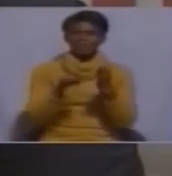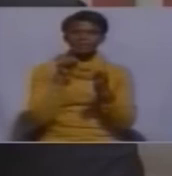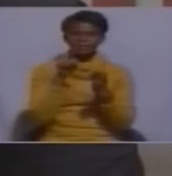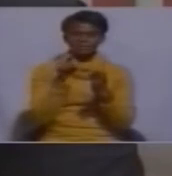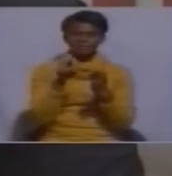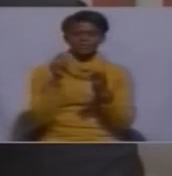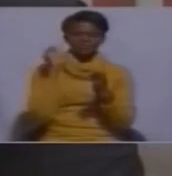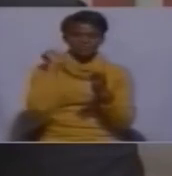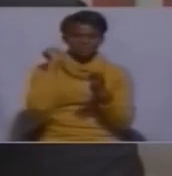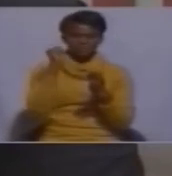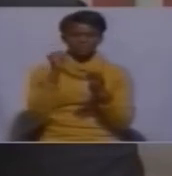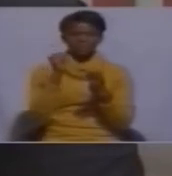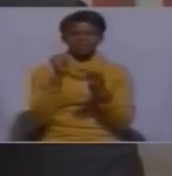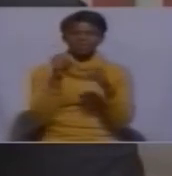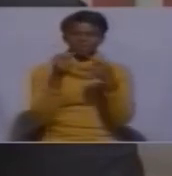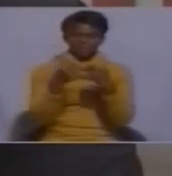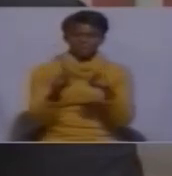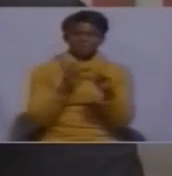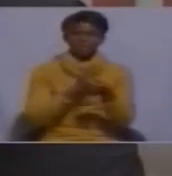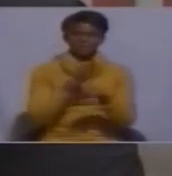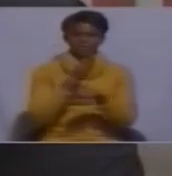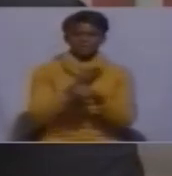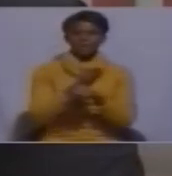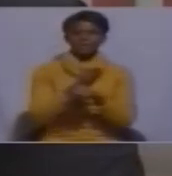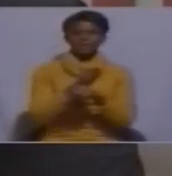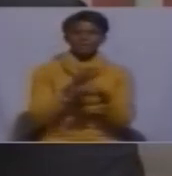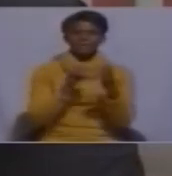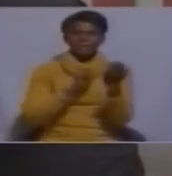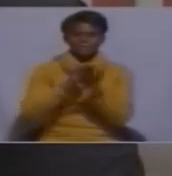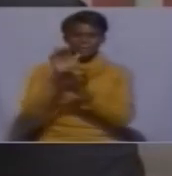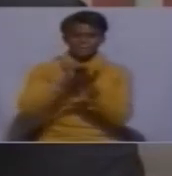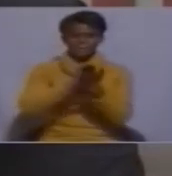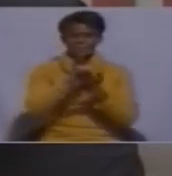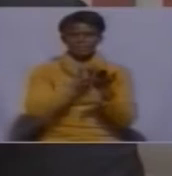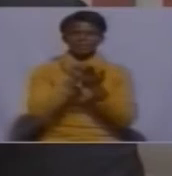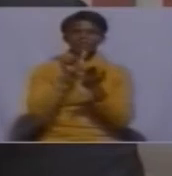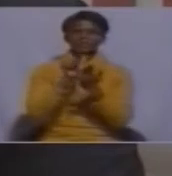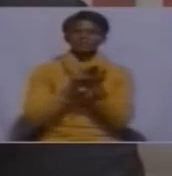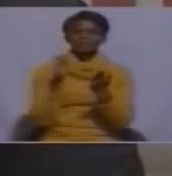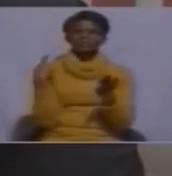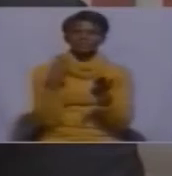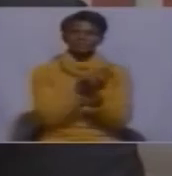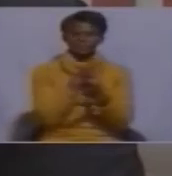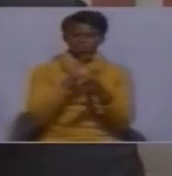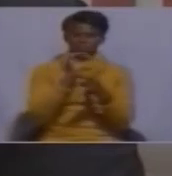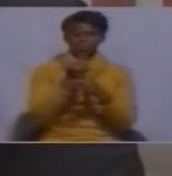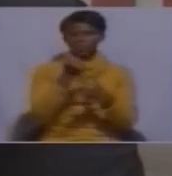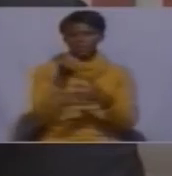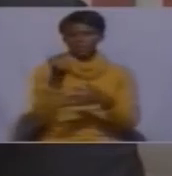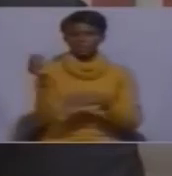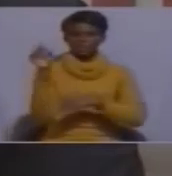article shall come into effect upon the publication of the act of parliament or such other date as may be